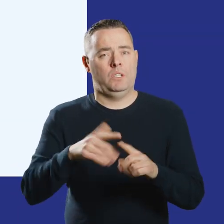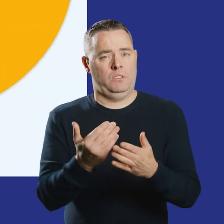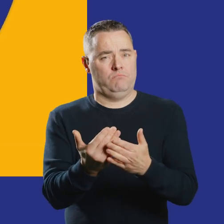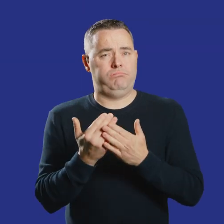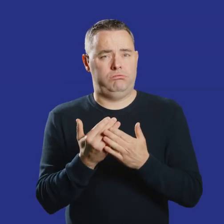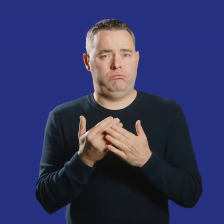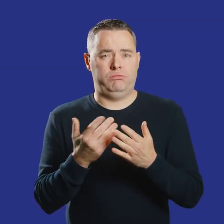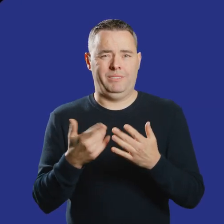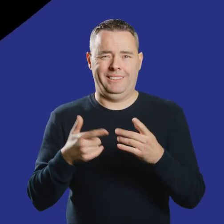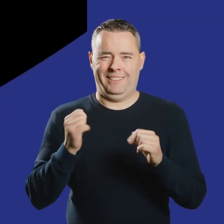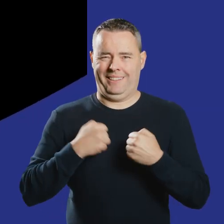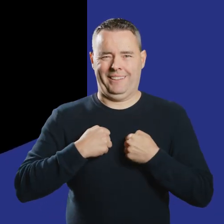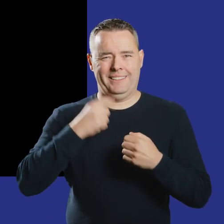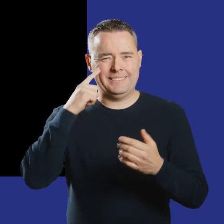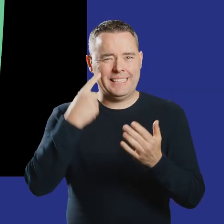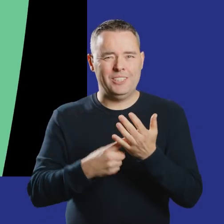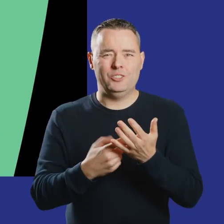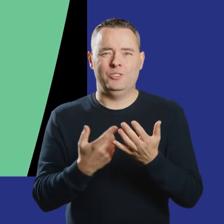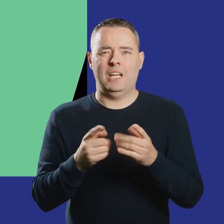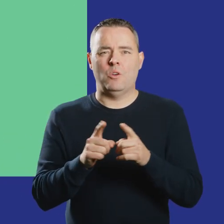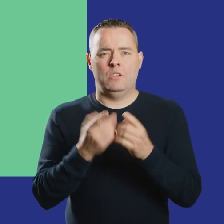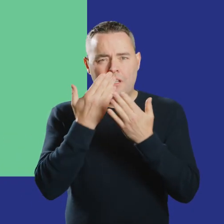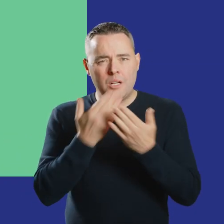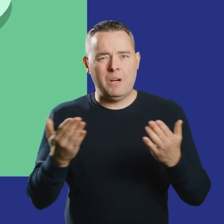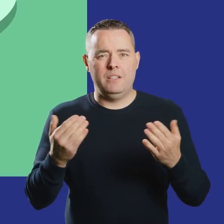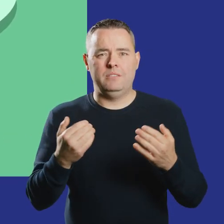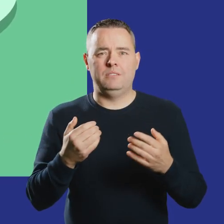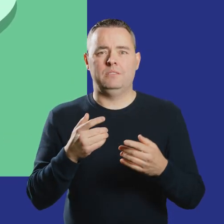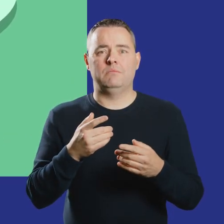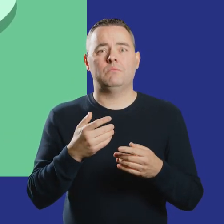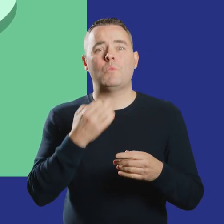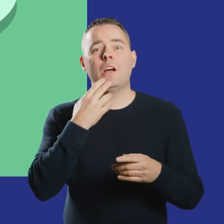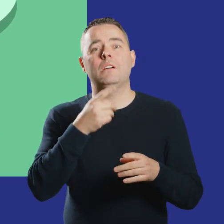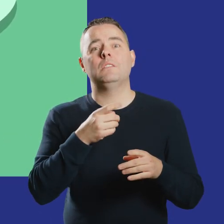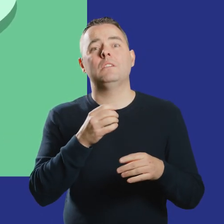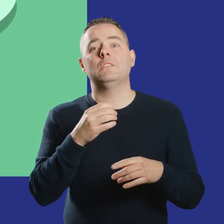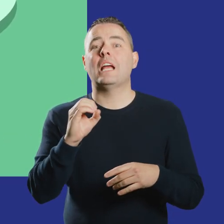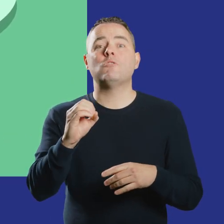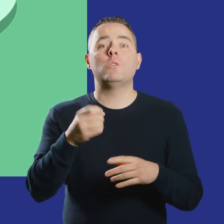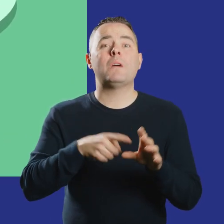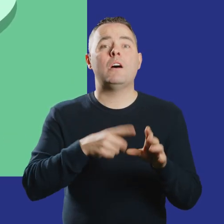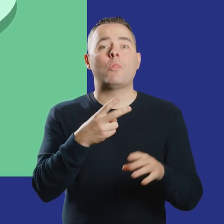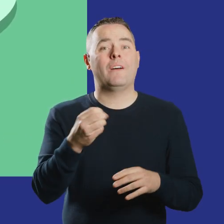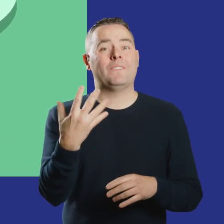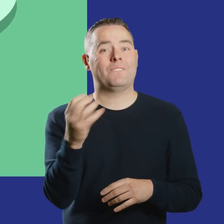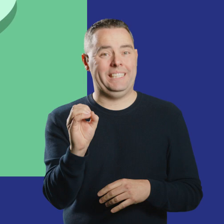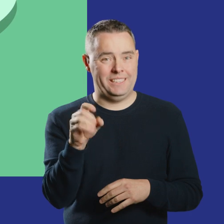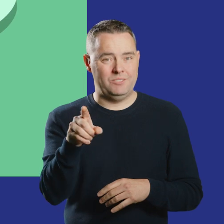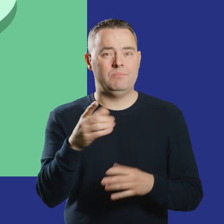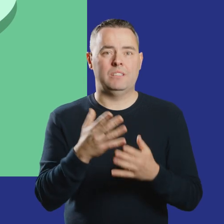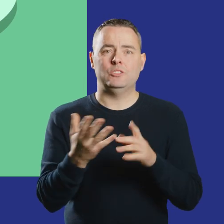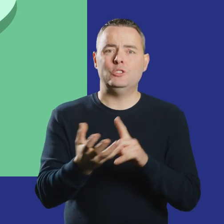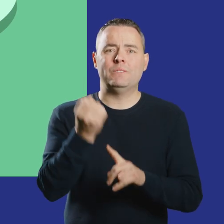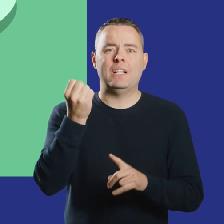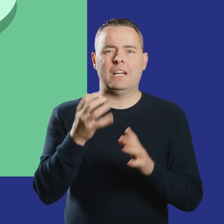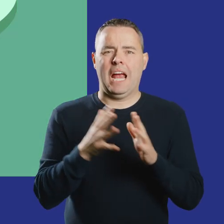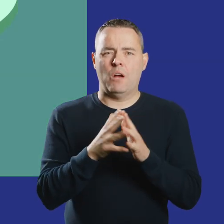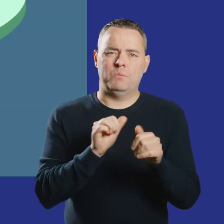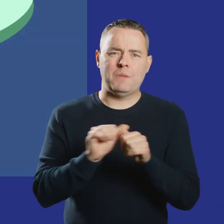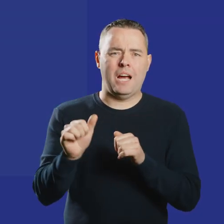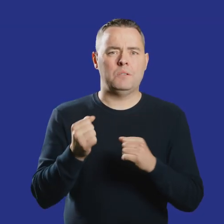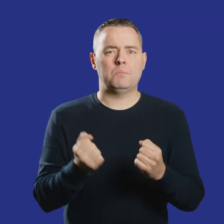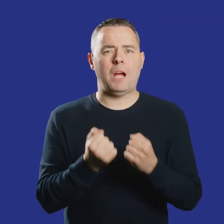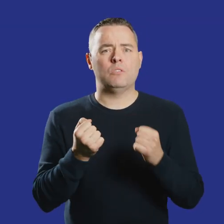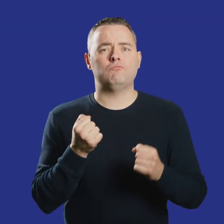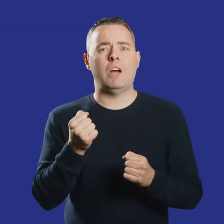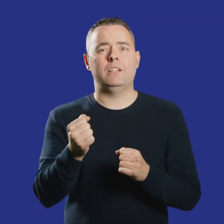protecting the environment is at the heart of our decision making and aligned with our ambition for a net zero railway by 2050.